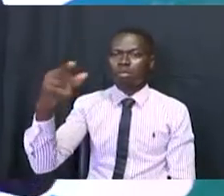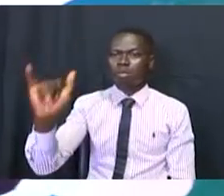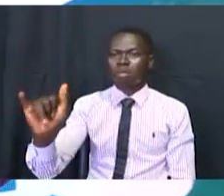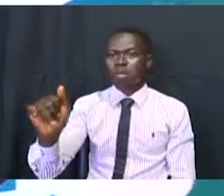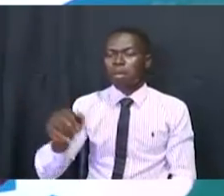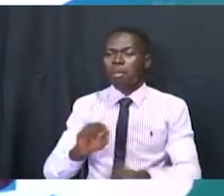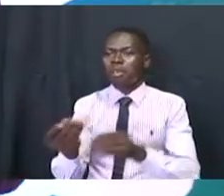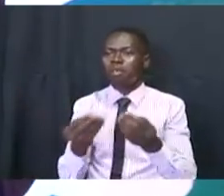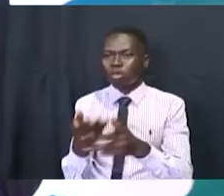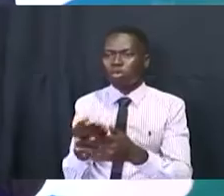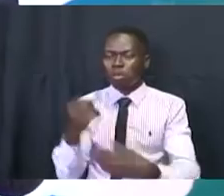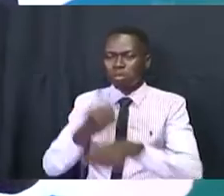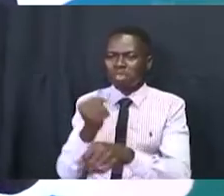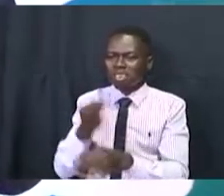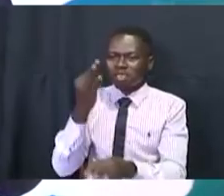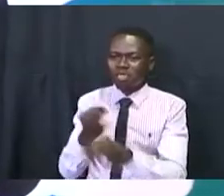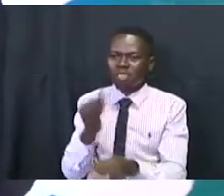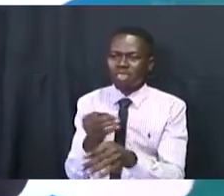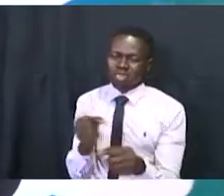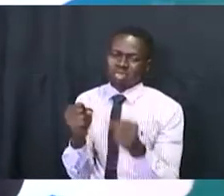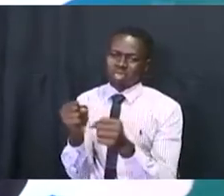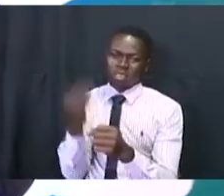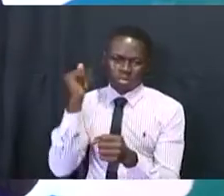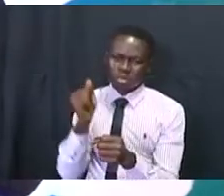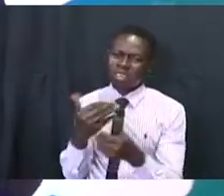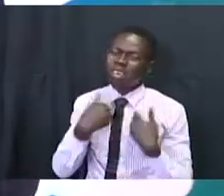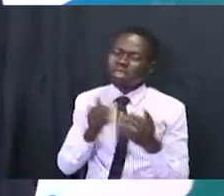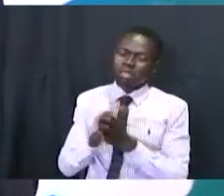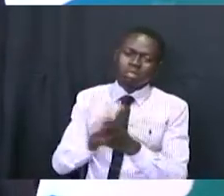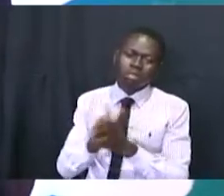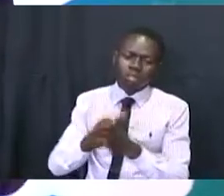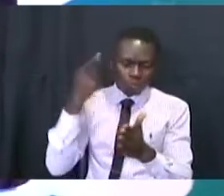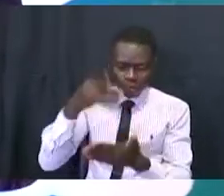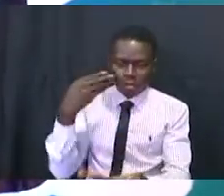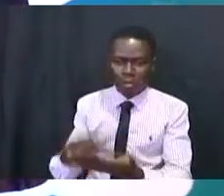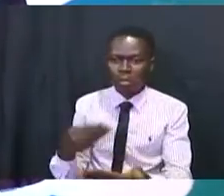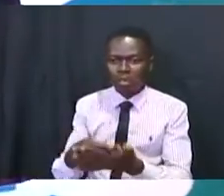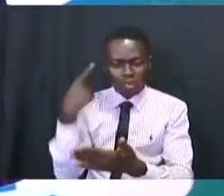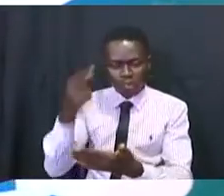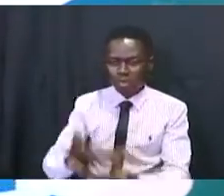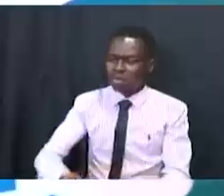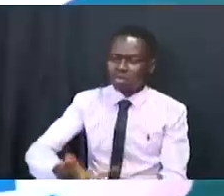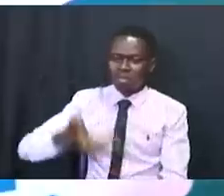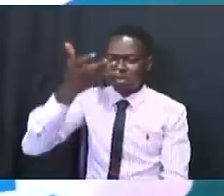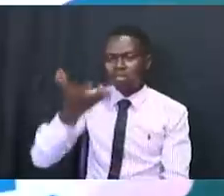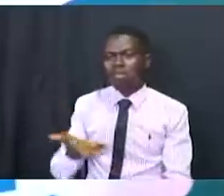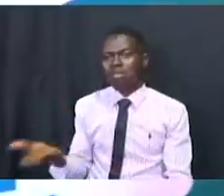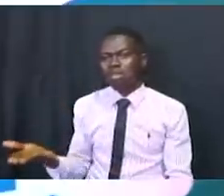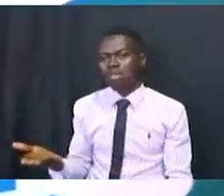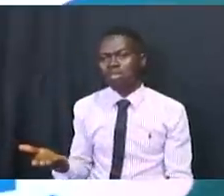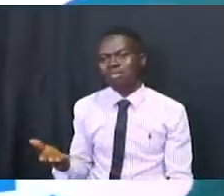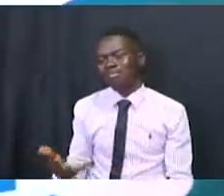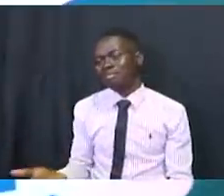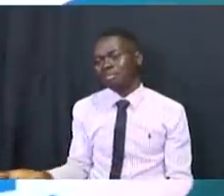shipwreck of their faith because of the desire for money, desire for wealth. 1 Timothy 6, 5